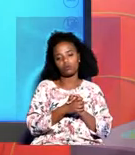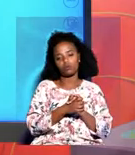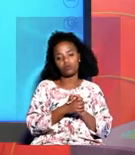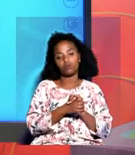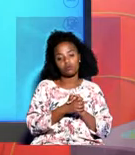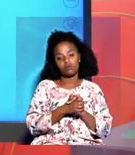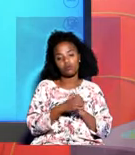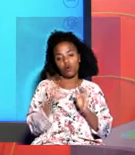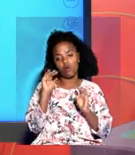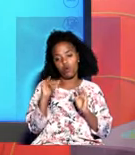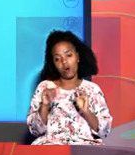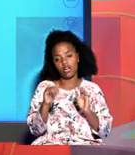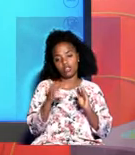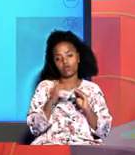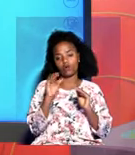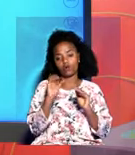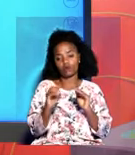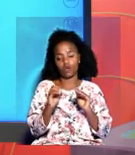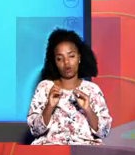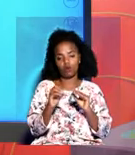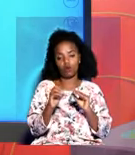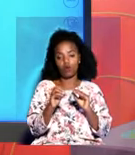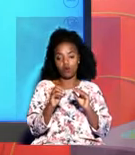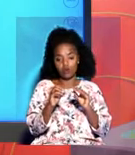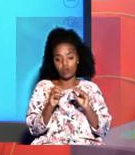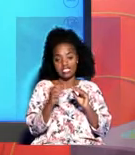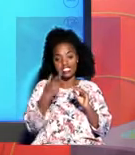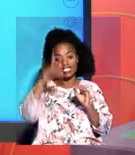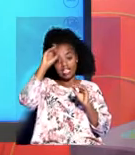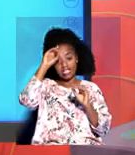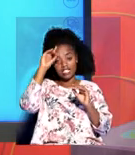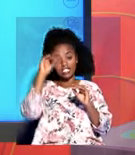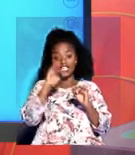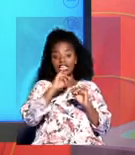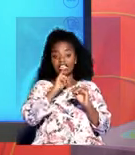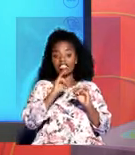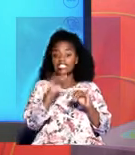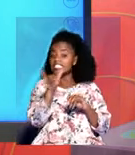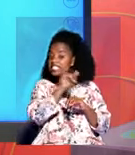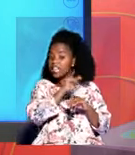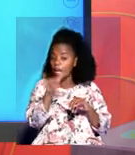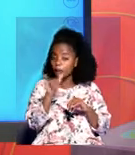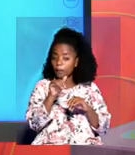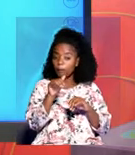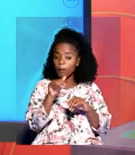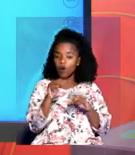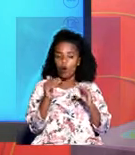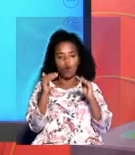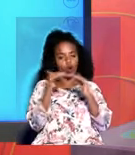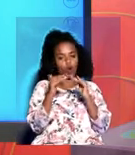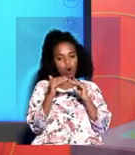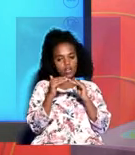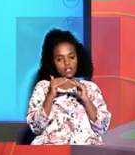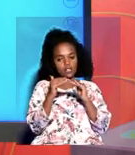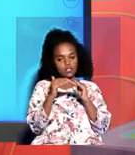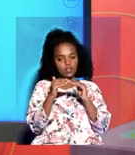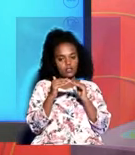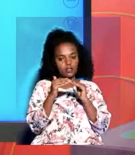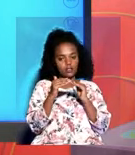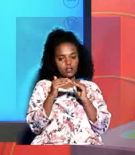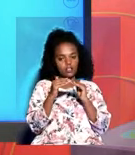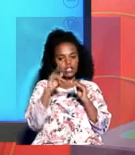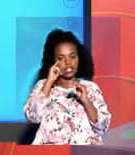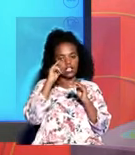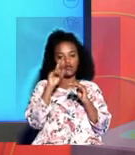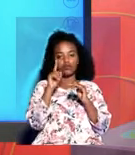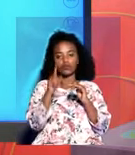Y is equals to 0. By the way, if the degree is the same, equal, in that case, for example, if